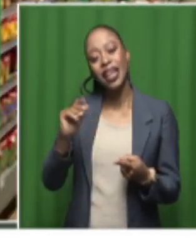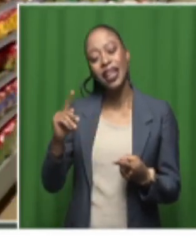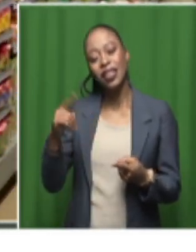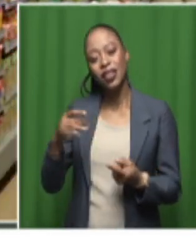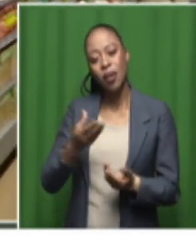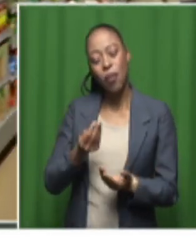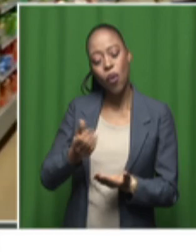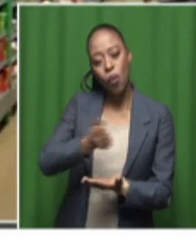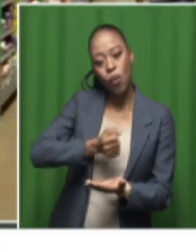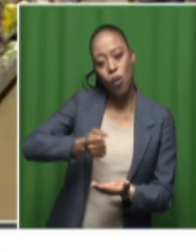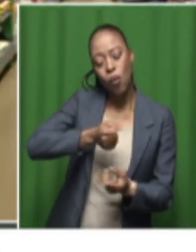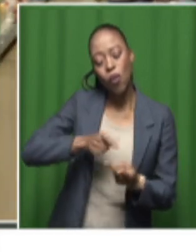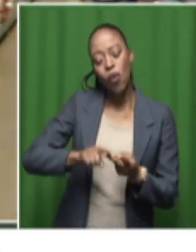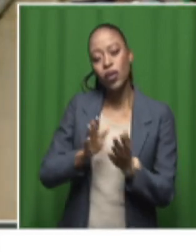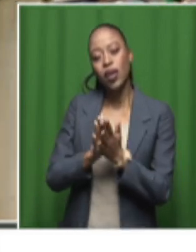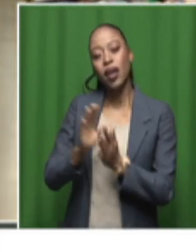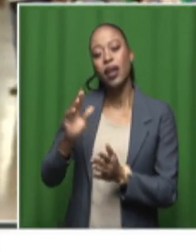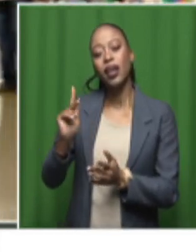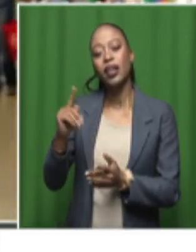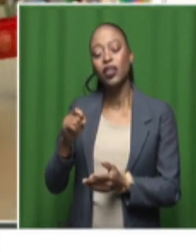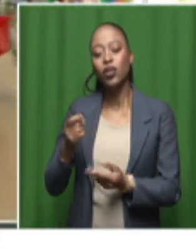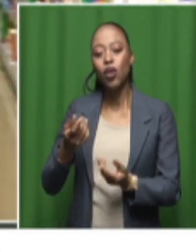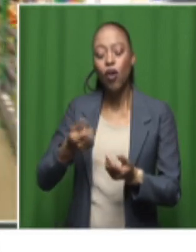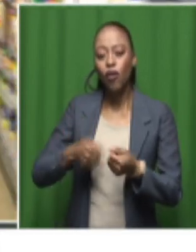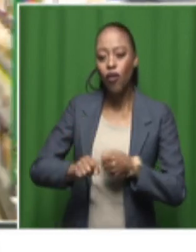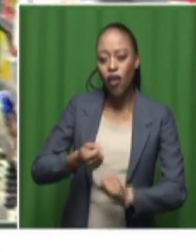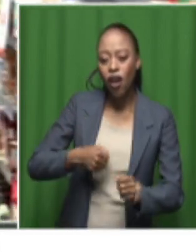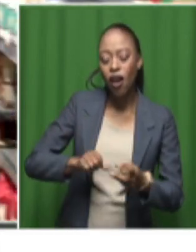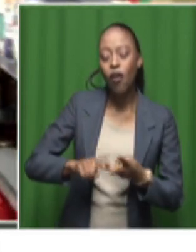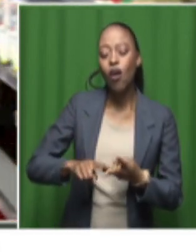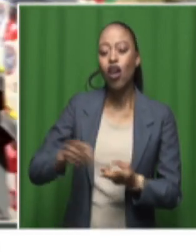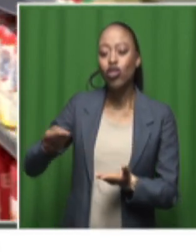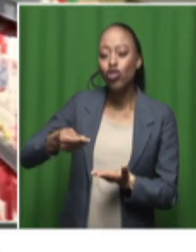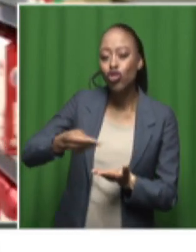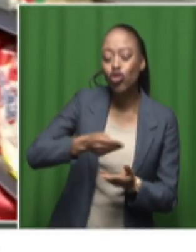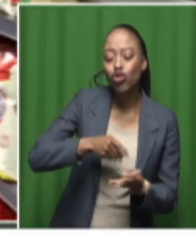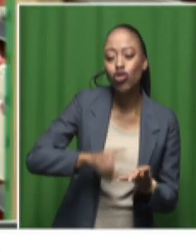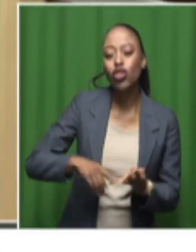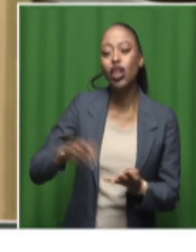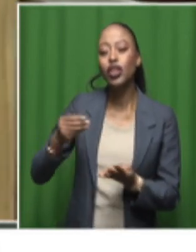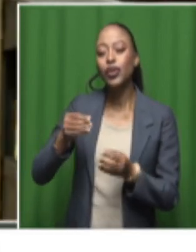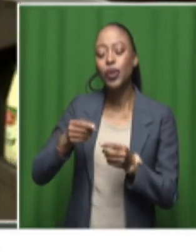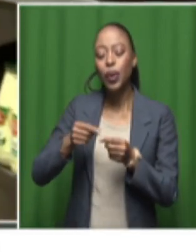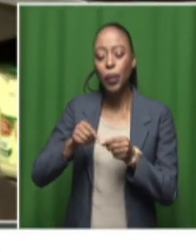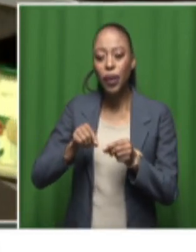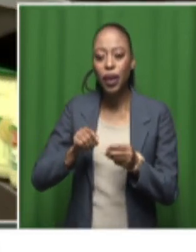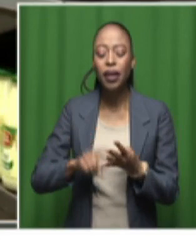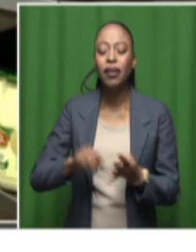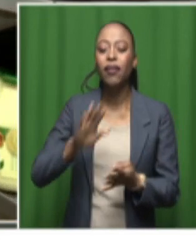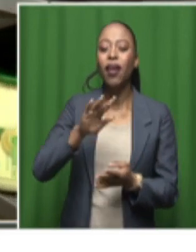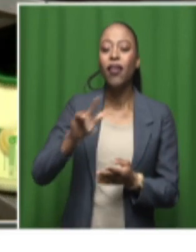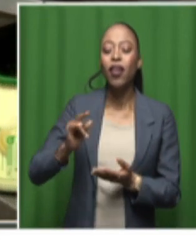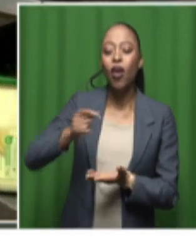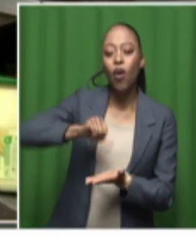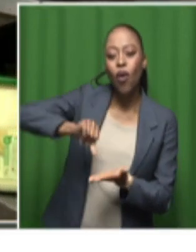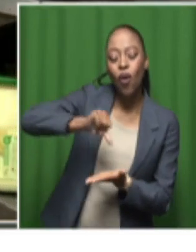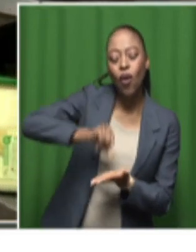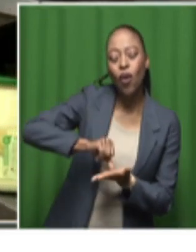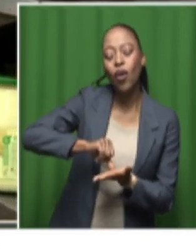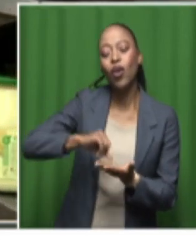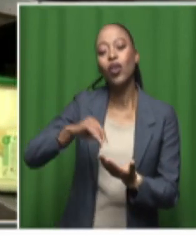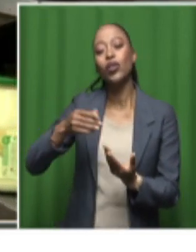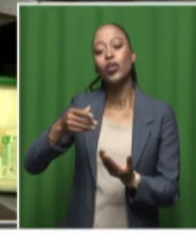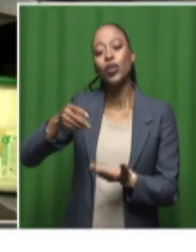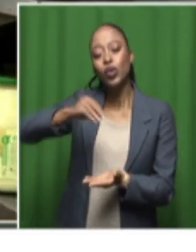maize meal, 10 kgs of flour, 10 kgs of sugar, sugar beans, 5 liters of cooking oil,